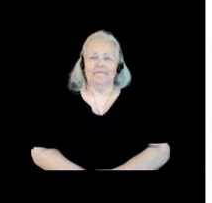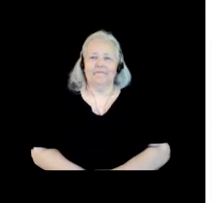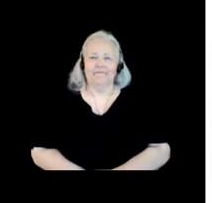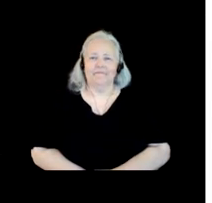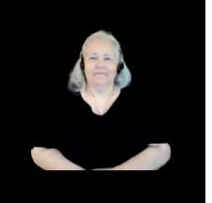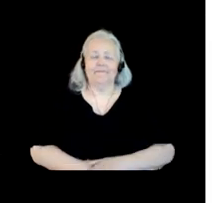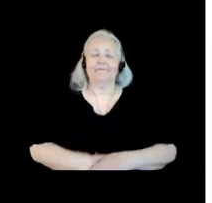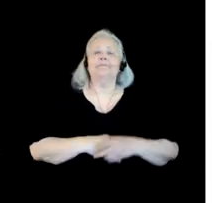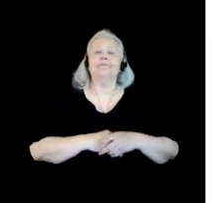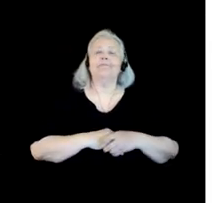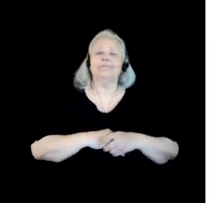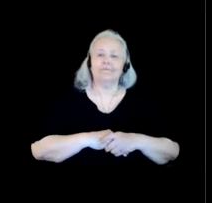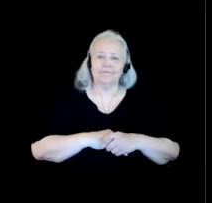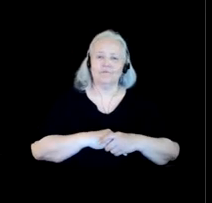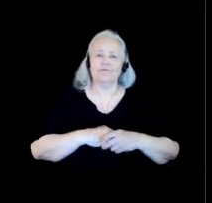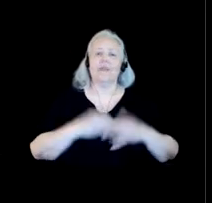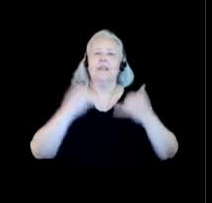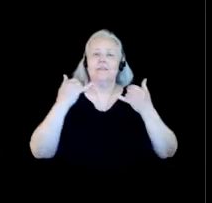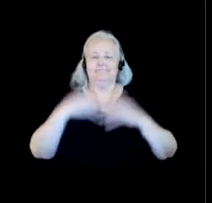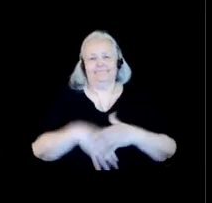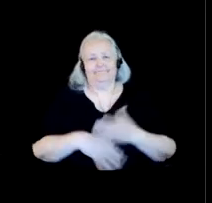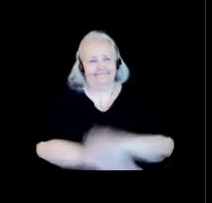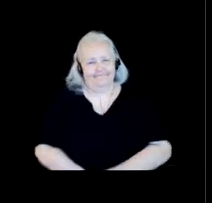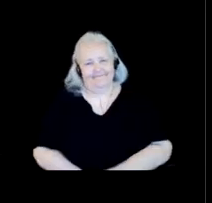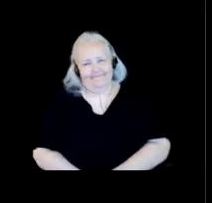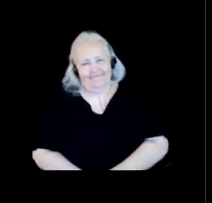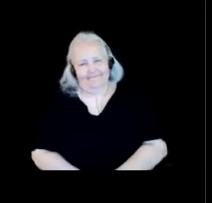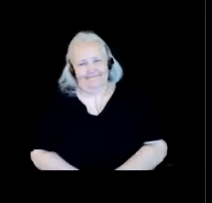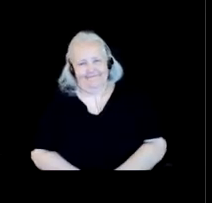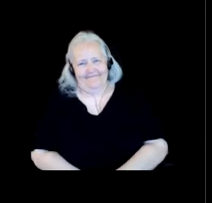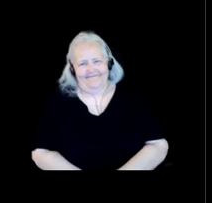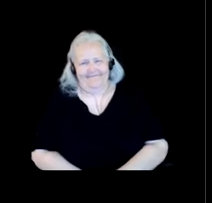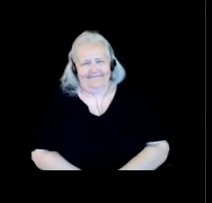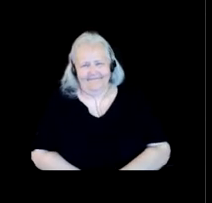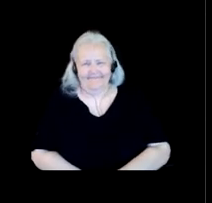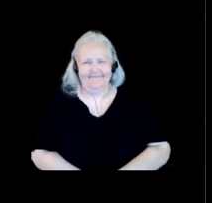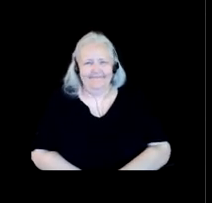And going to share the results with everybody.